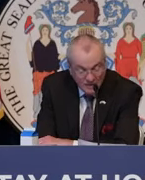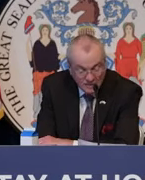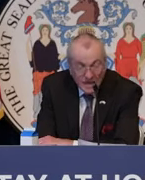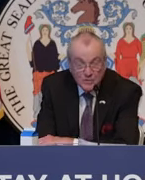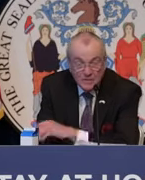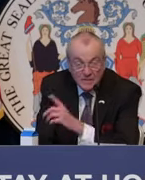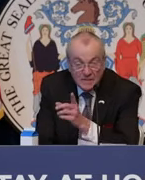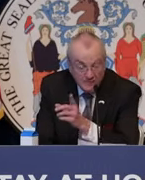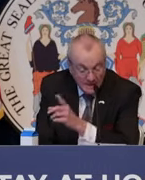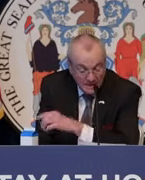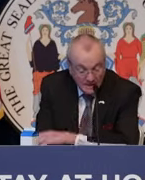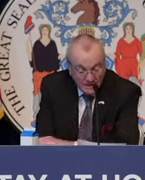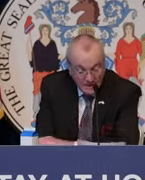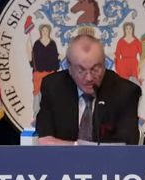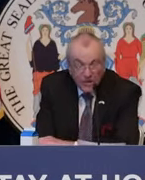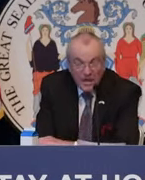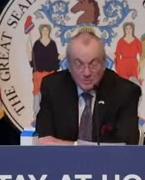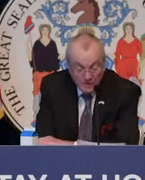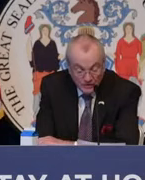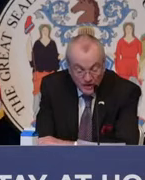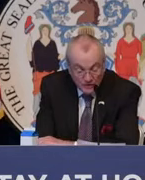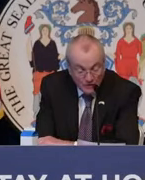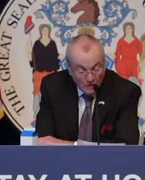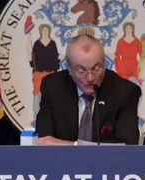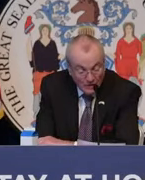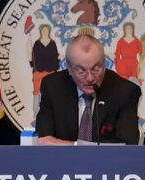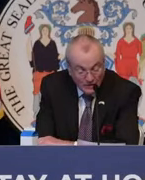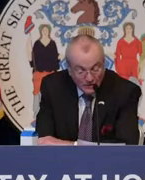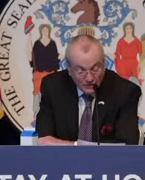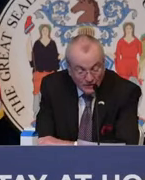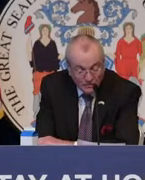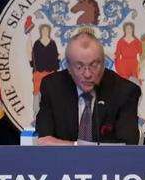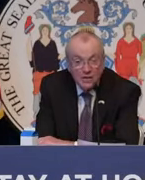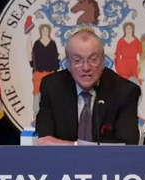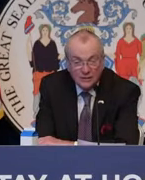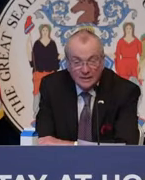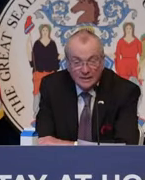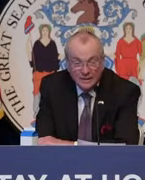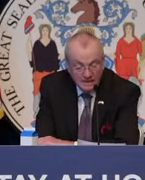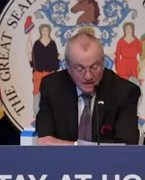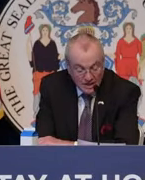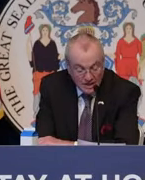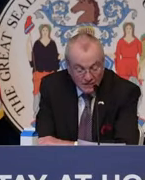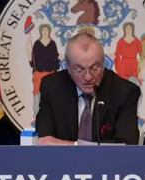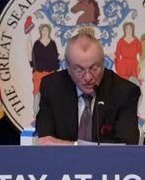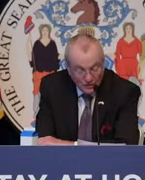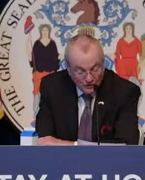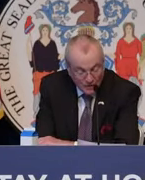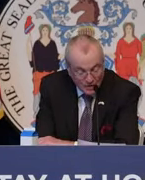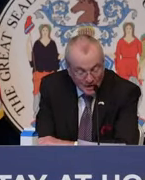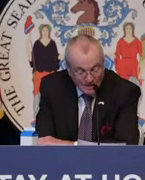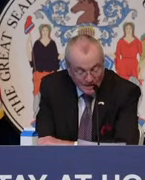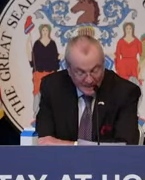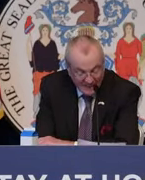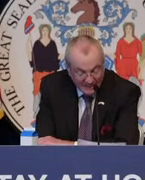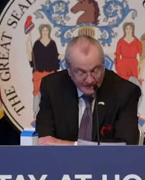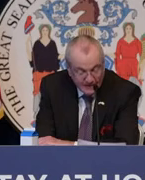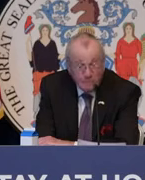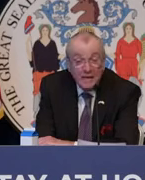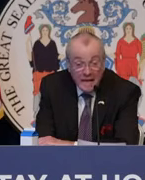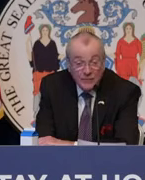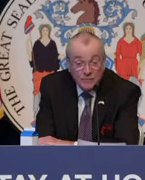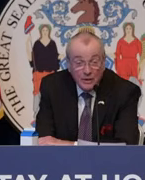4,195. As we see, the number of hospitalizations across our healthcare systems regionally continues to also trend